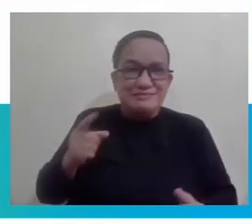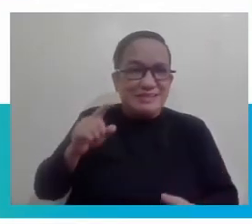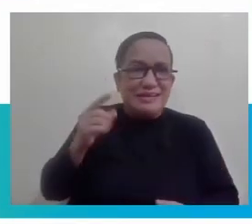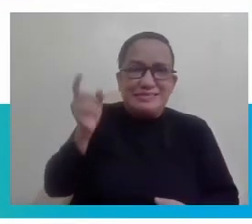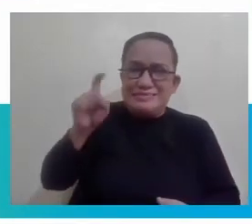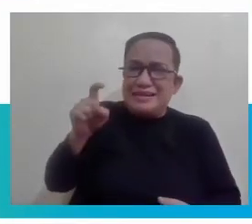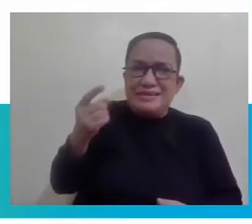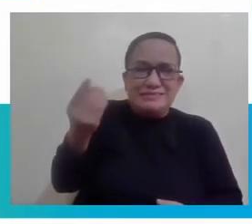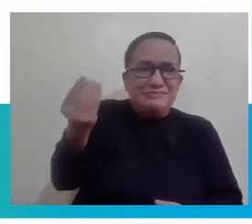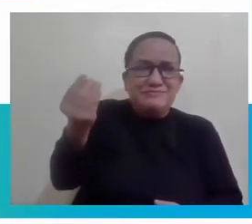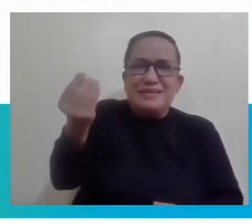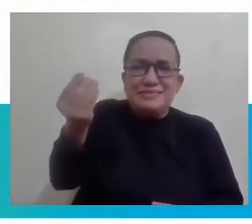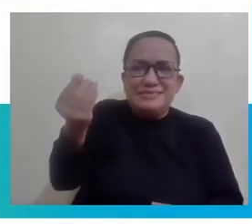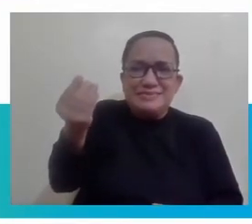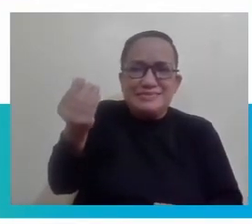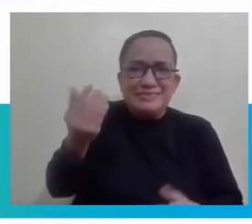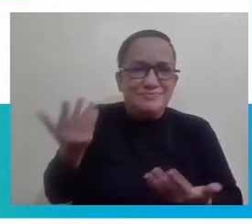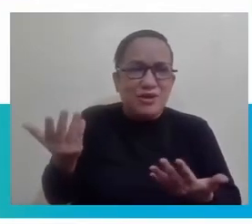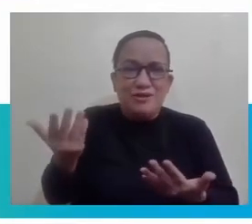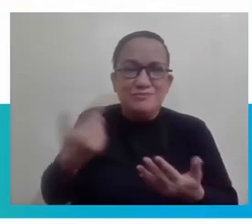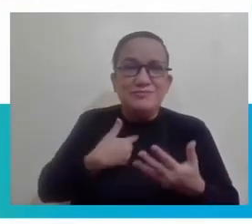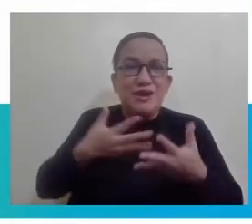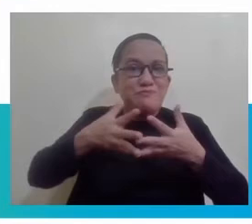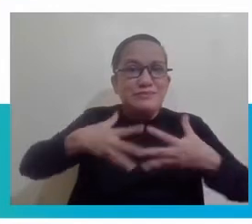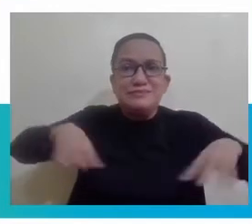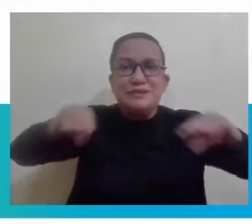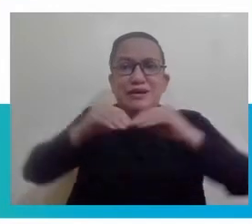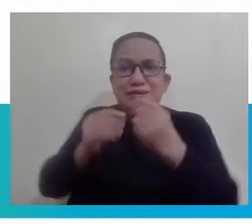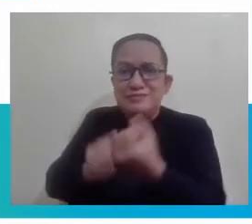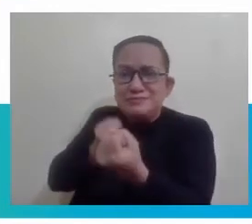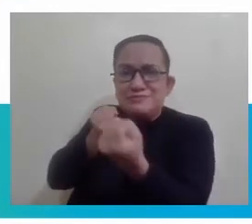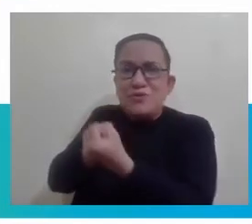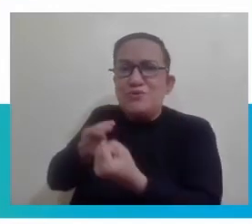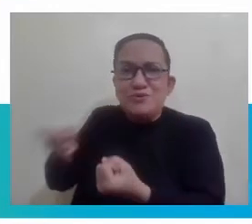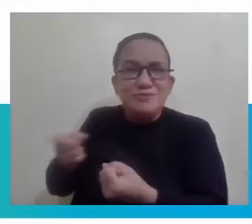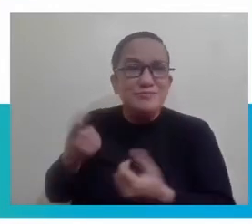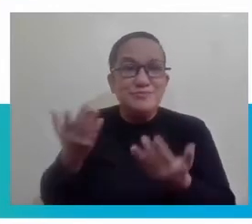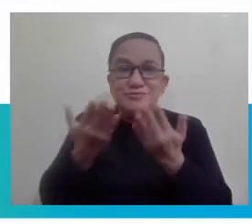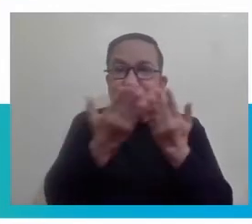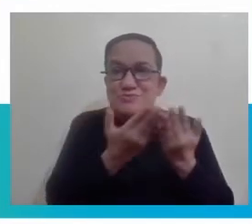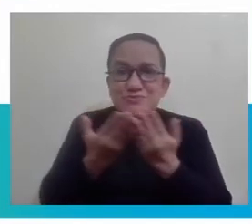also the school fees for our children.